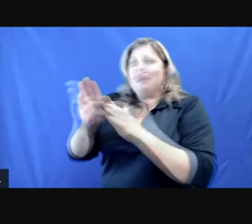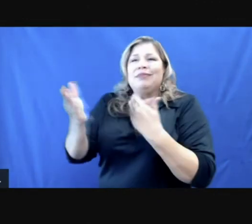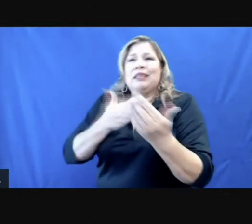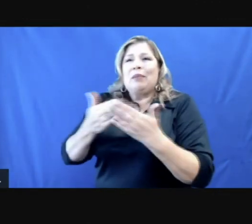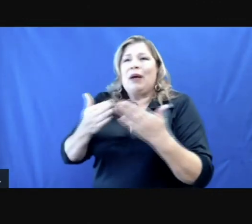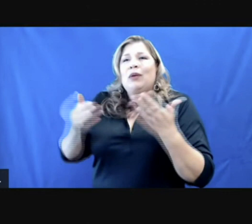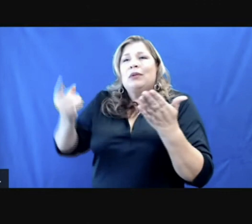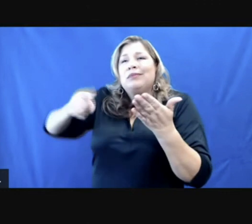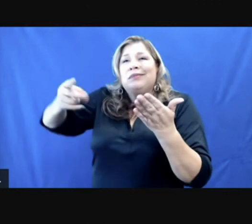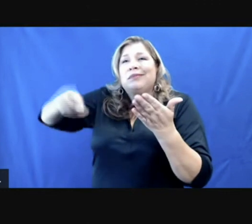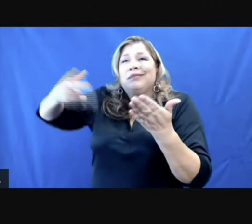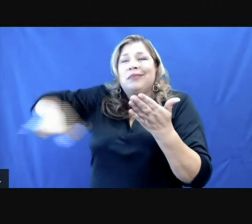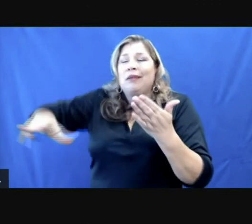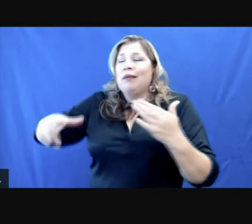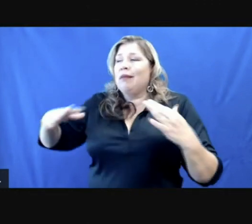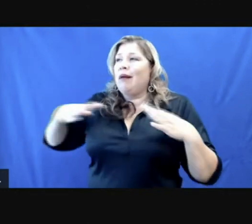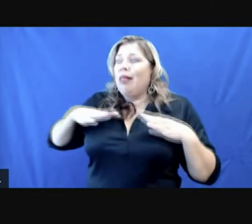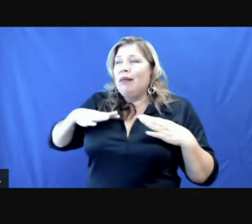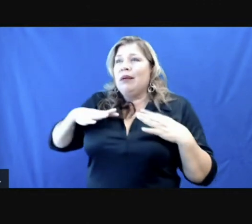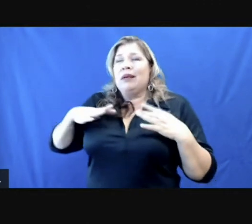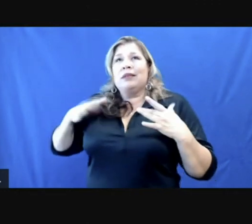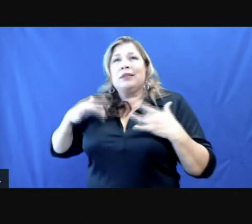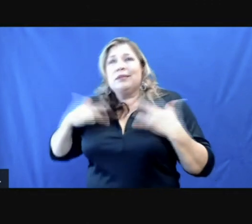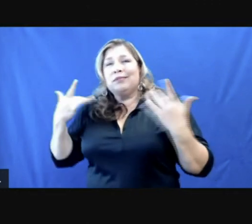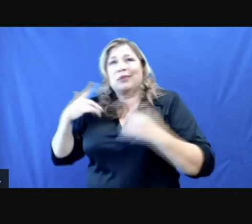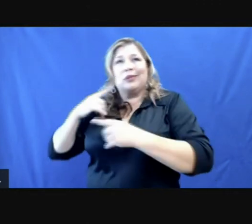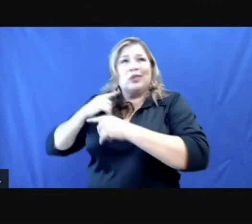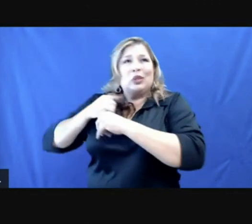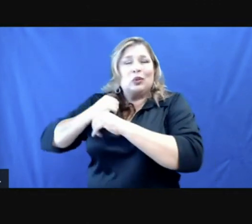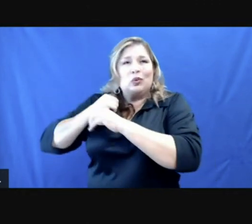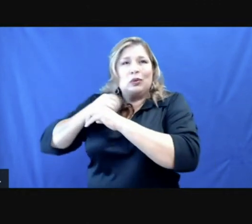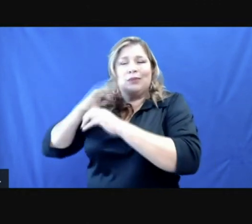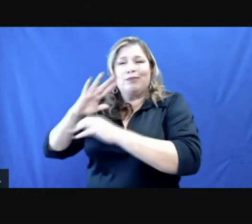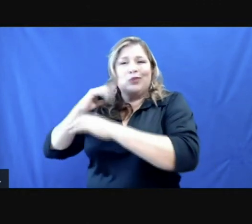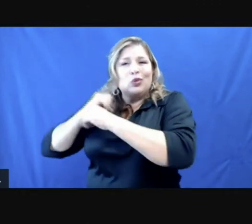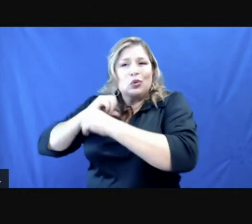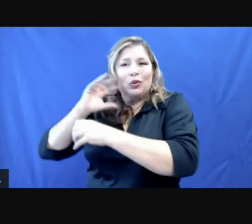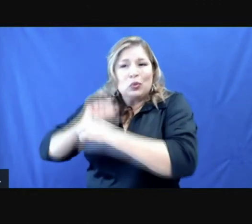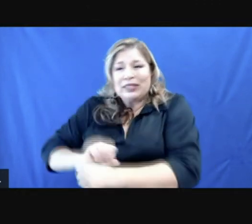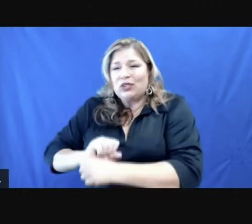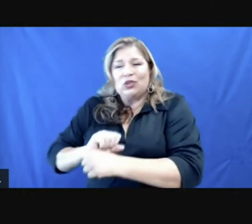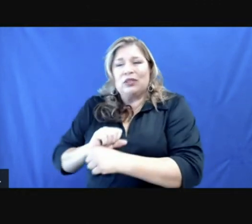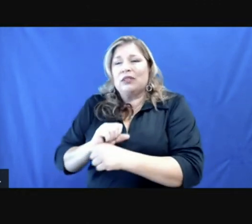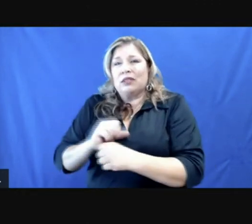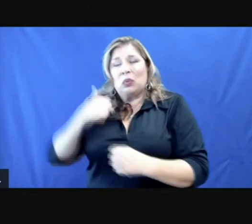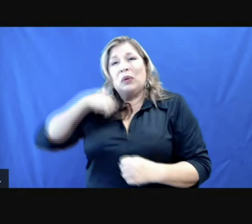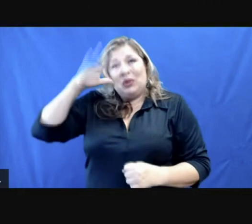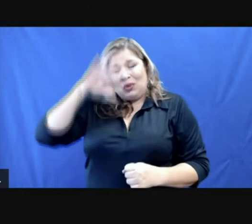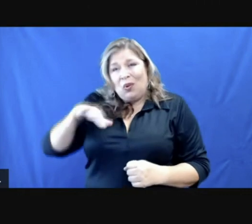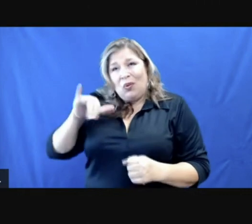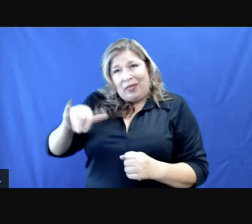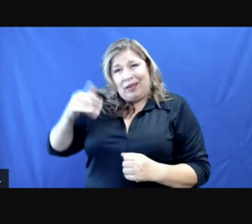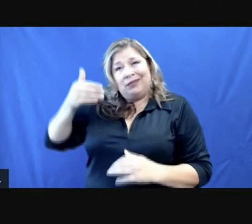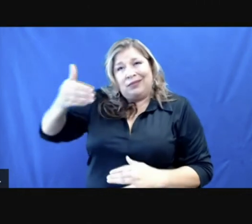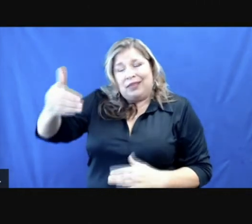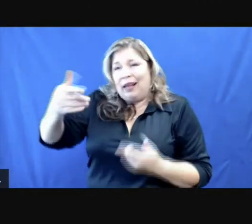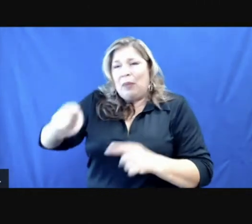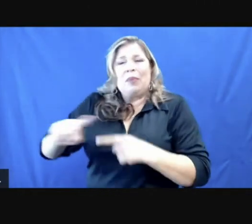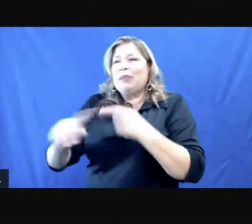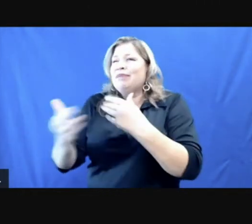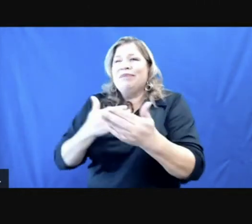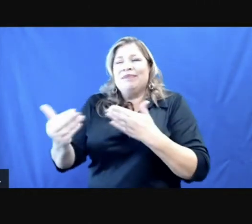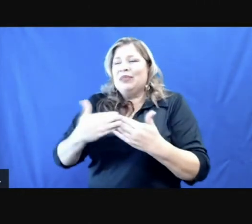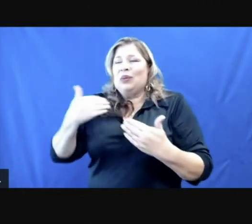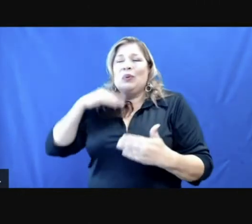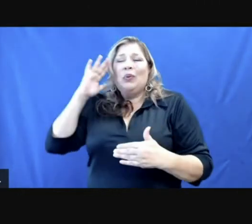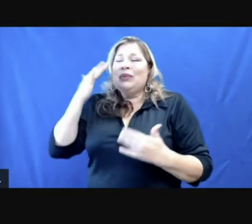that holidays and opportunities, traditions for coming together are right around the corner. And, some